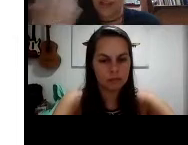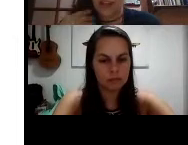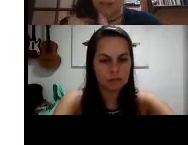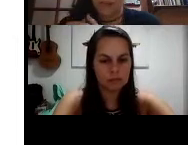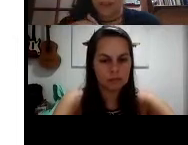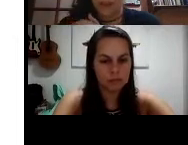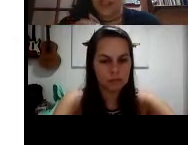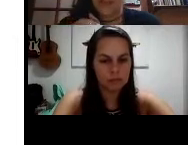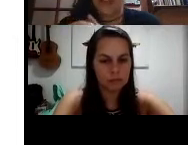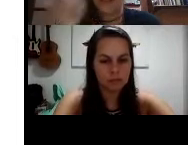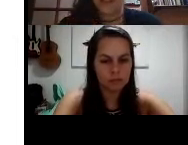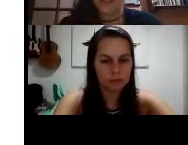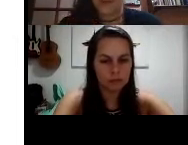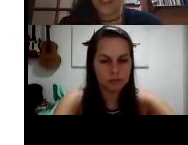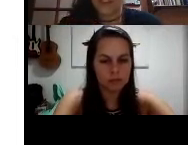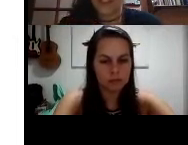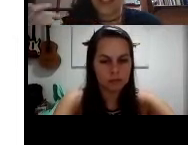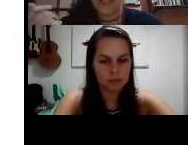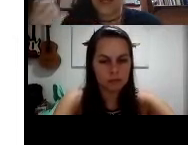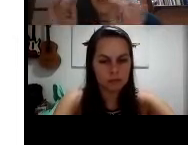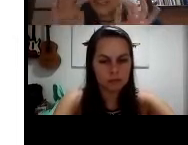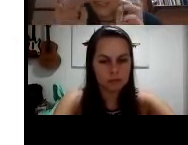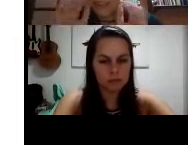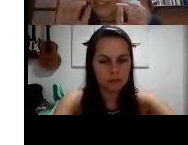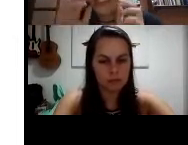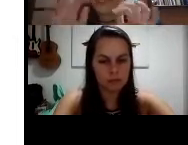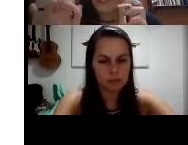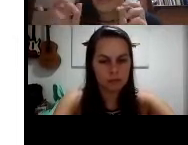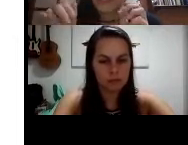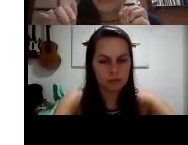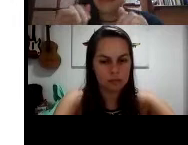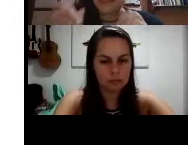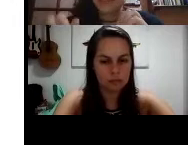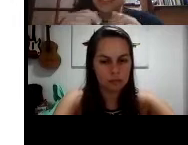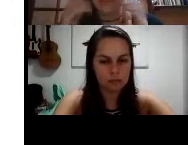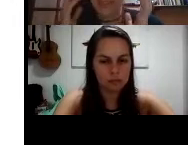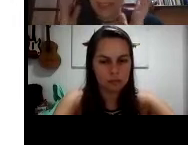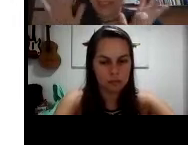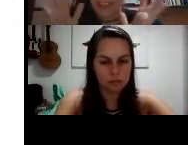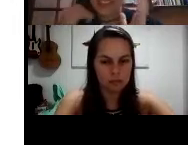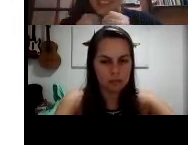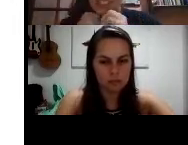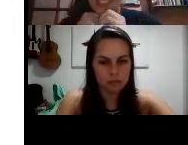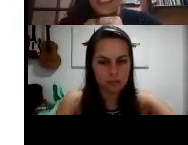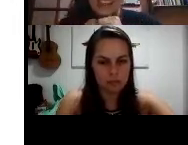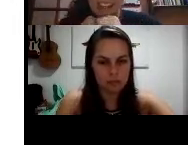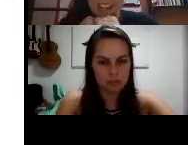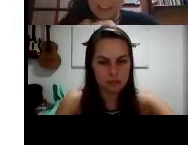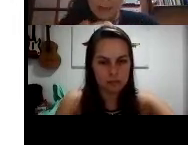for talking about the first question. I was typing in Portuguese, but I could